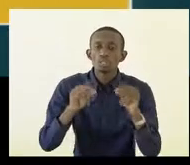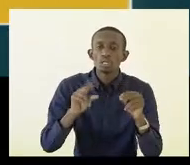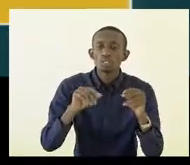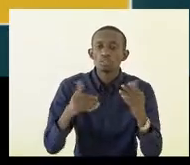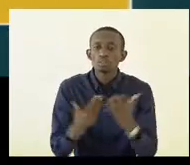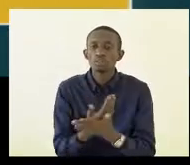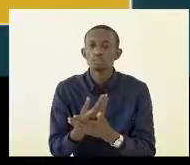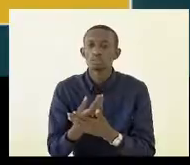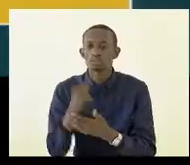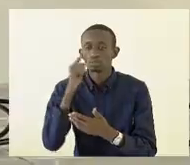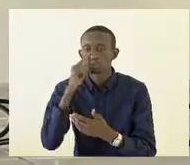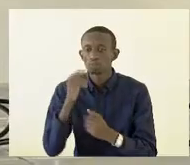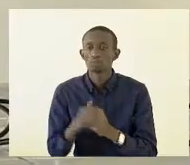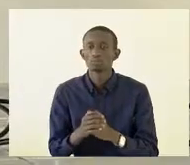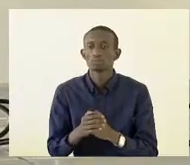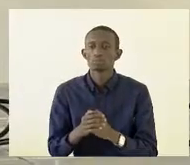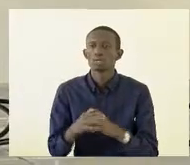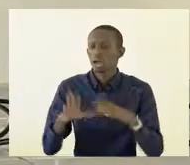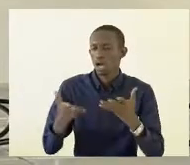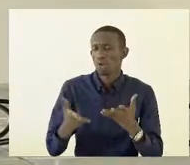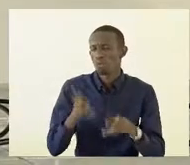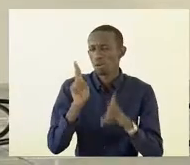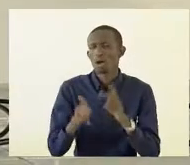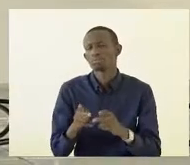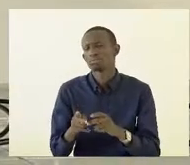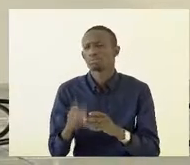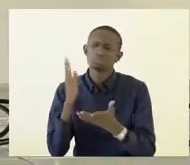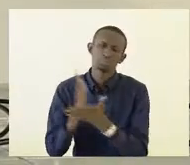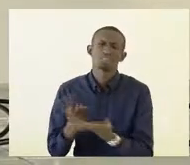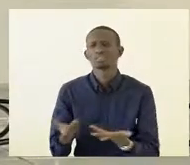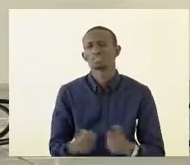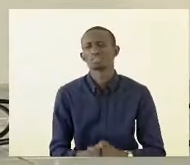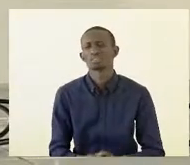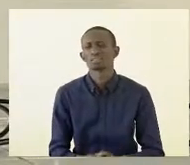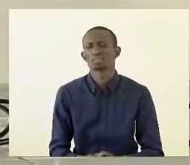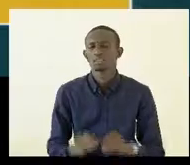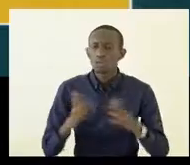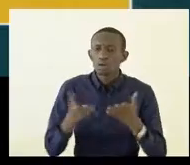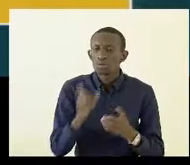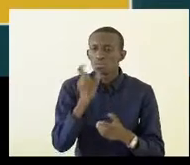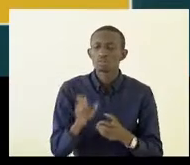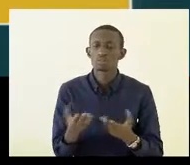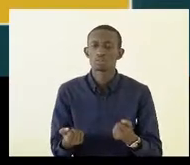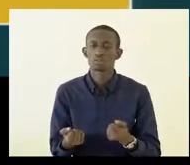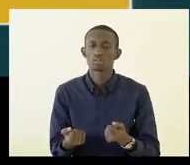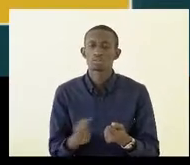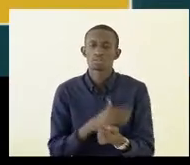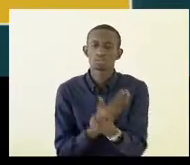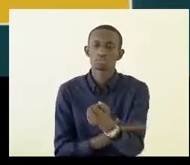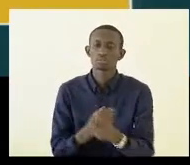how much can we hold back and run away from. And then we also have the human carrying capacity. Remember,